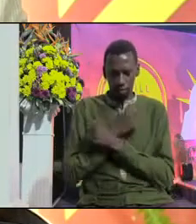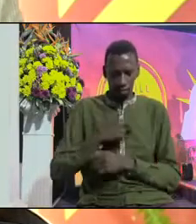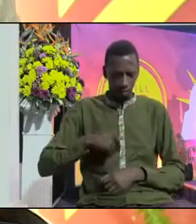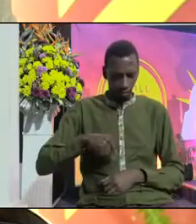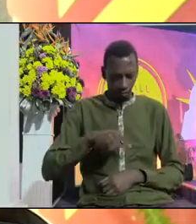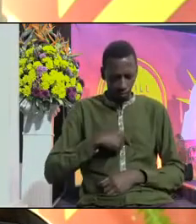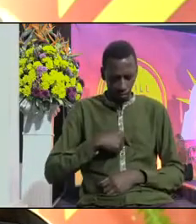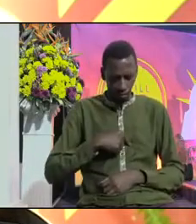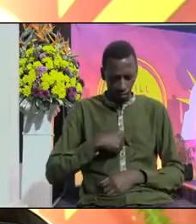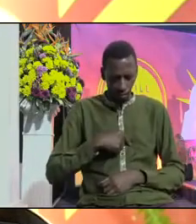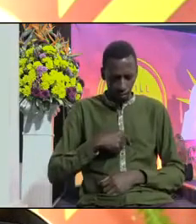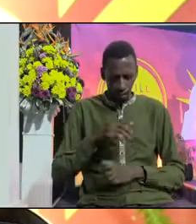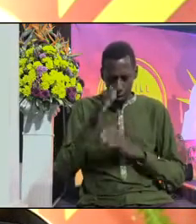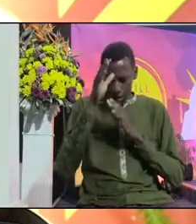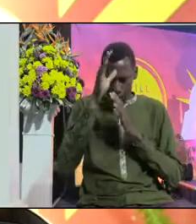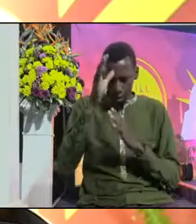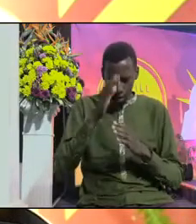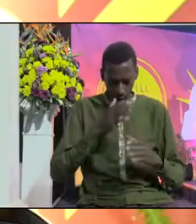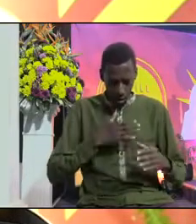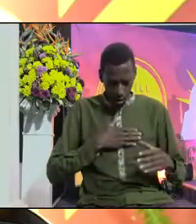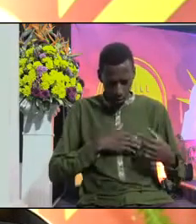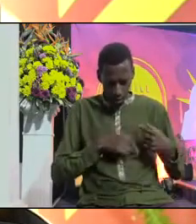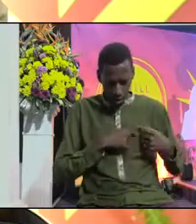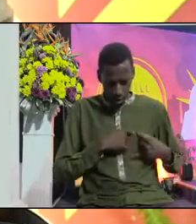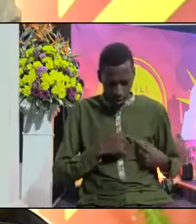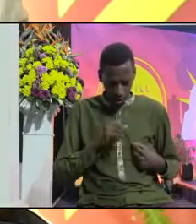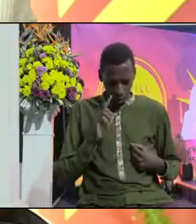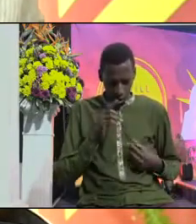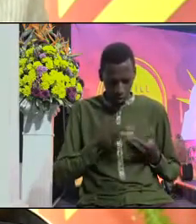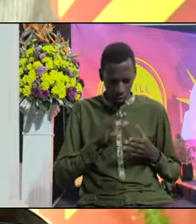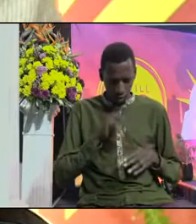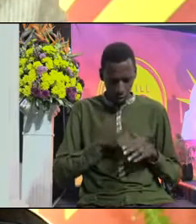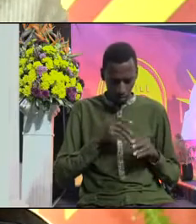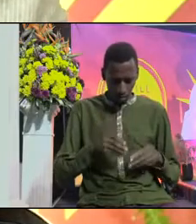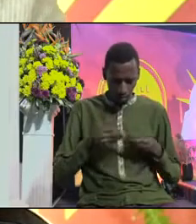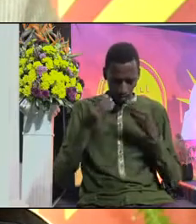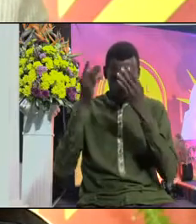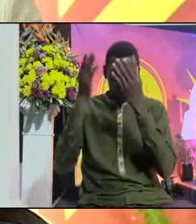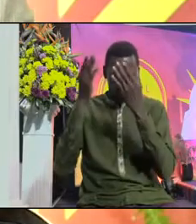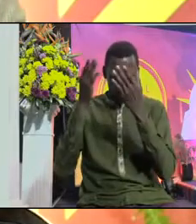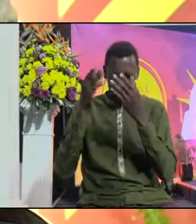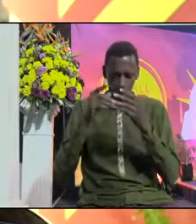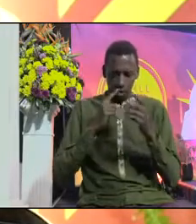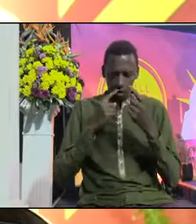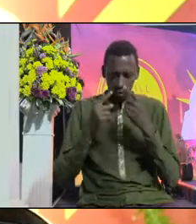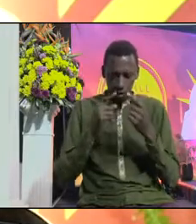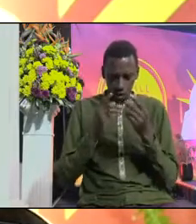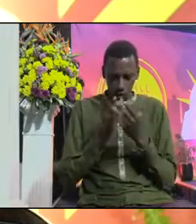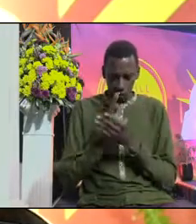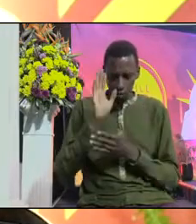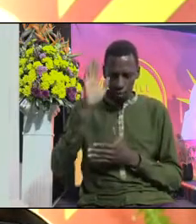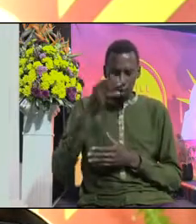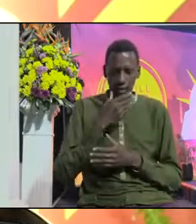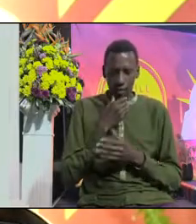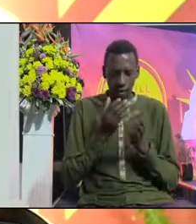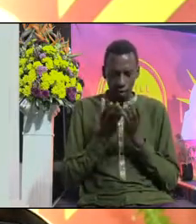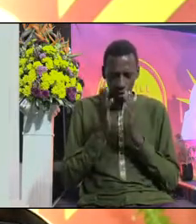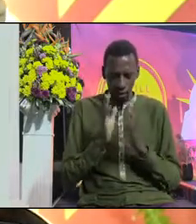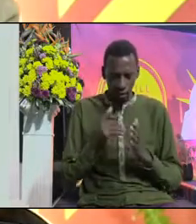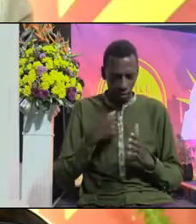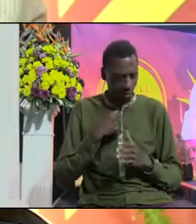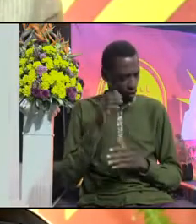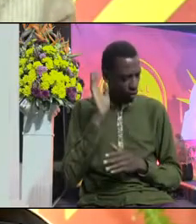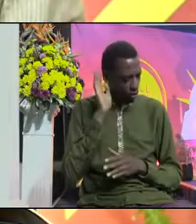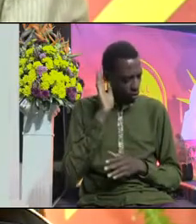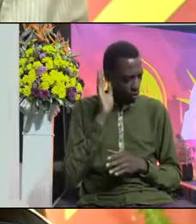And so, Father, we give our hearts to you one more time. Speak through your manservant. I'll be obedient.